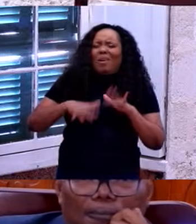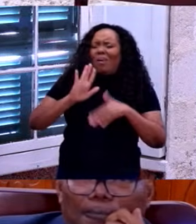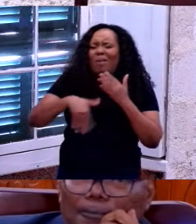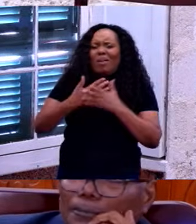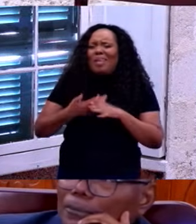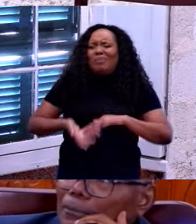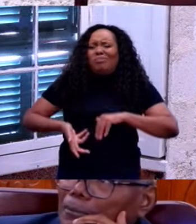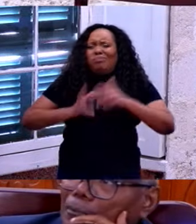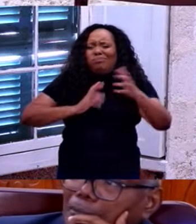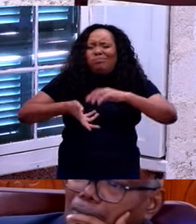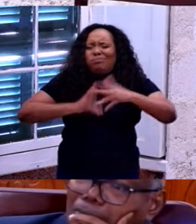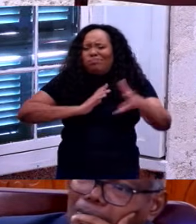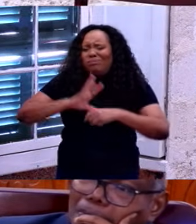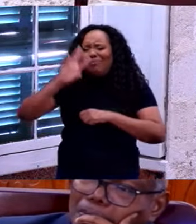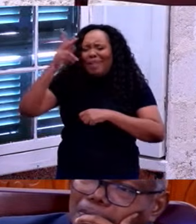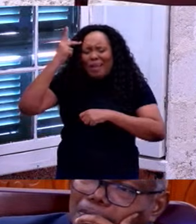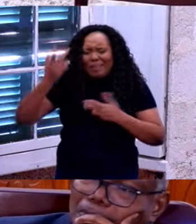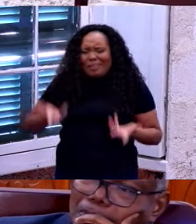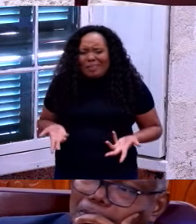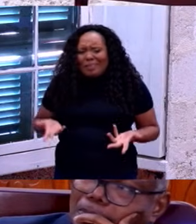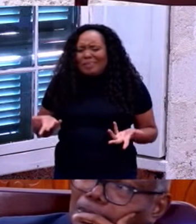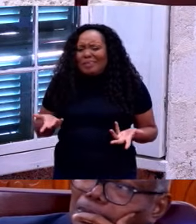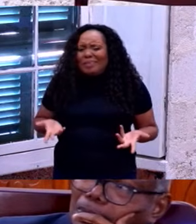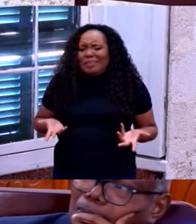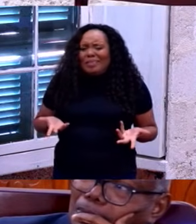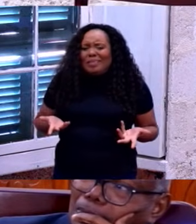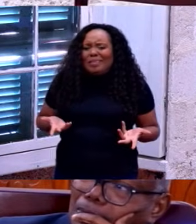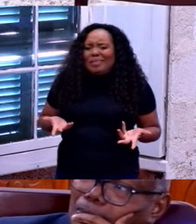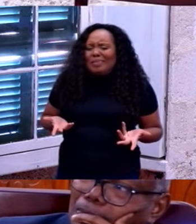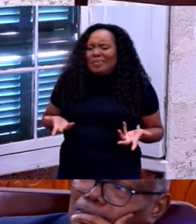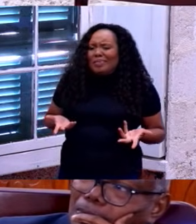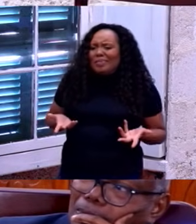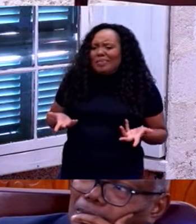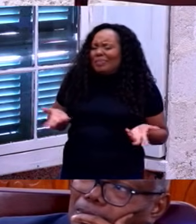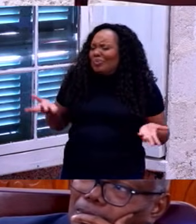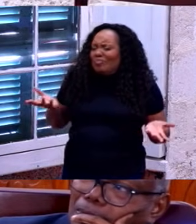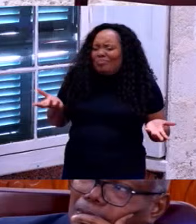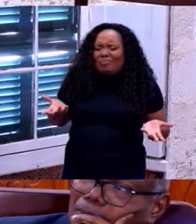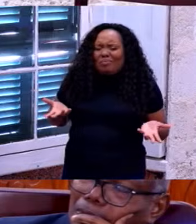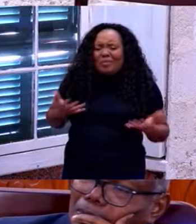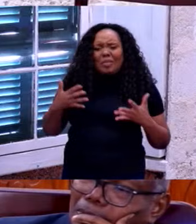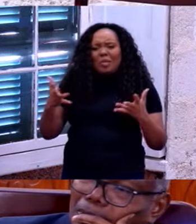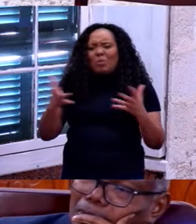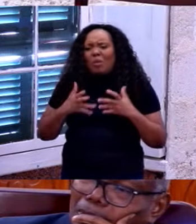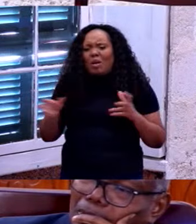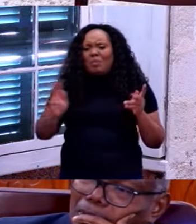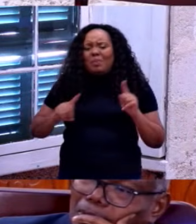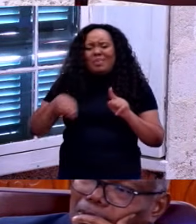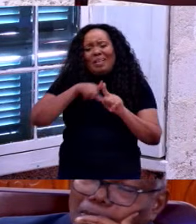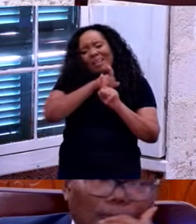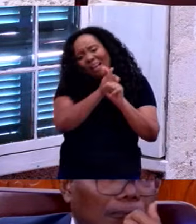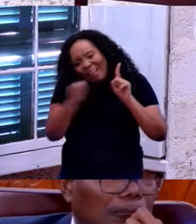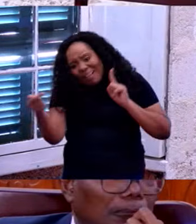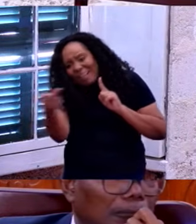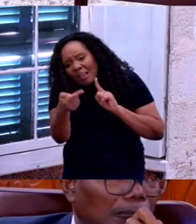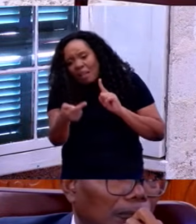maneuverings that seek to guide the public away from the